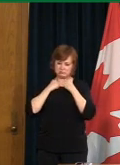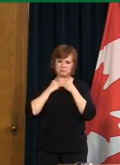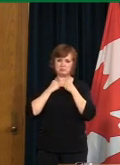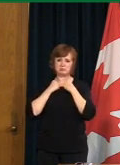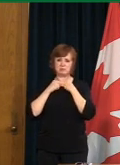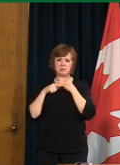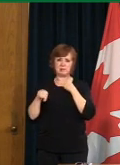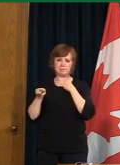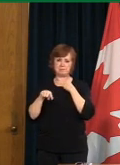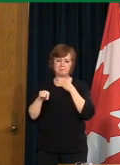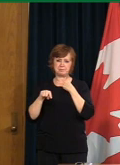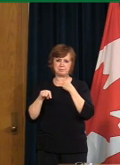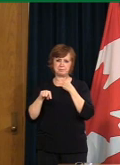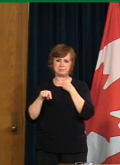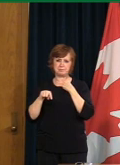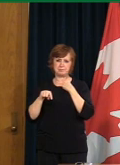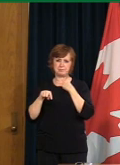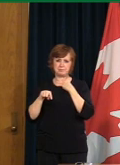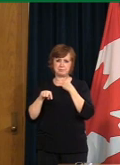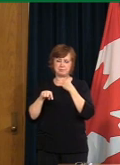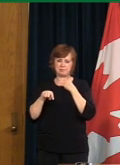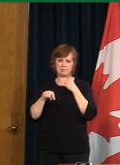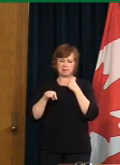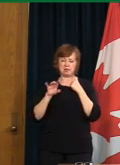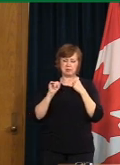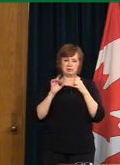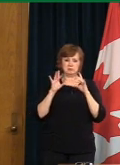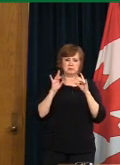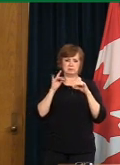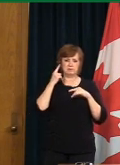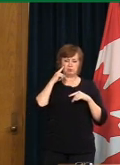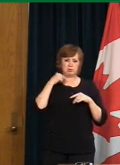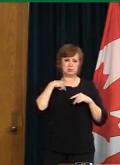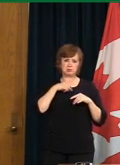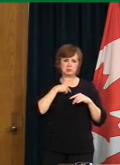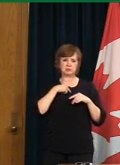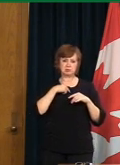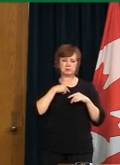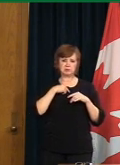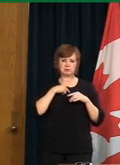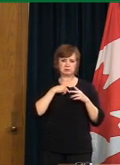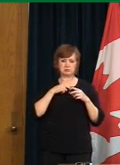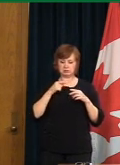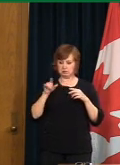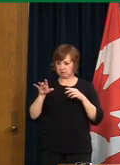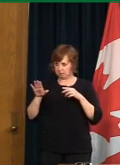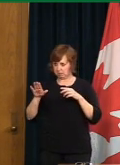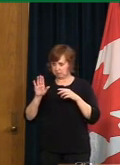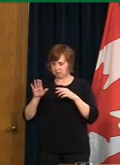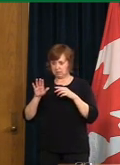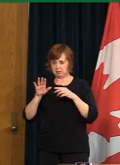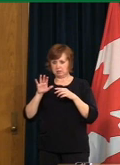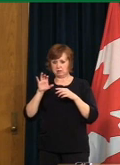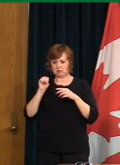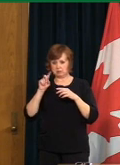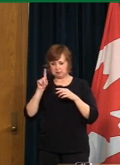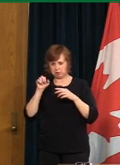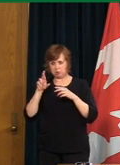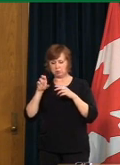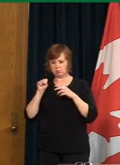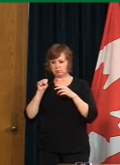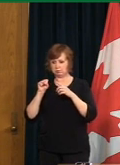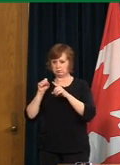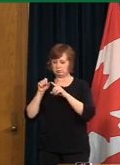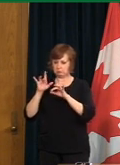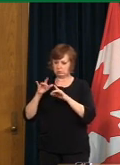homes, and for not only the health of them in particular, but the health of the entire long-term care home,